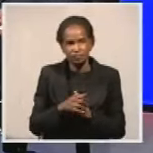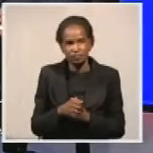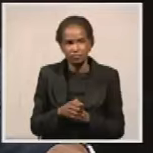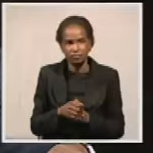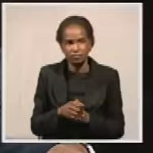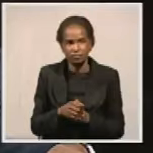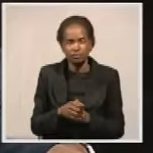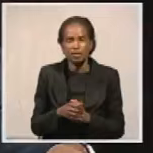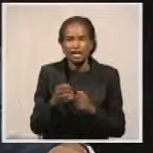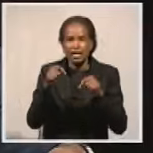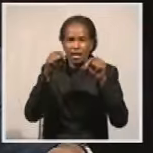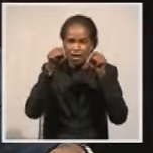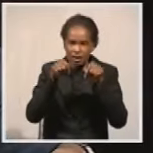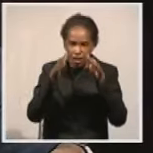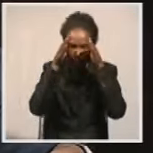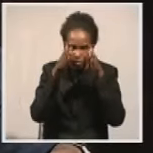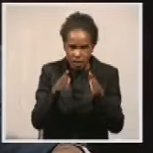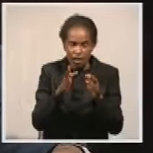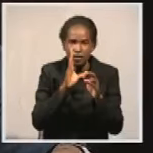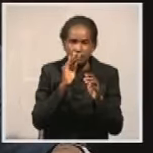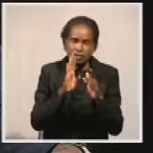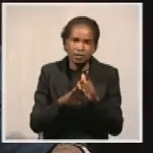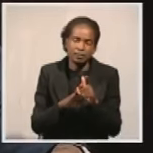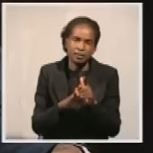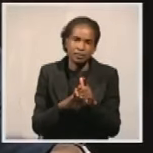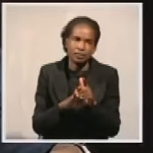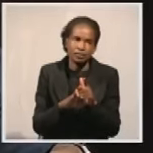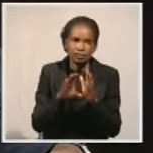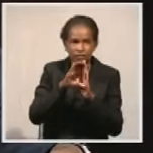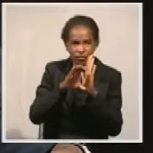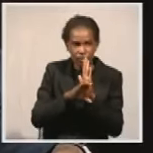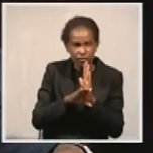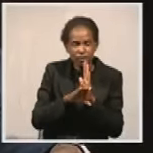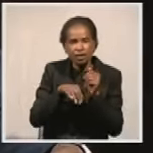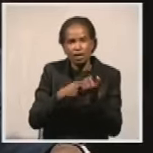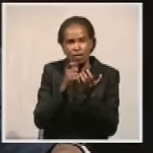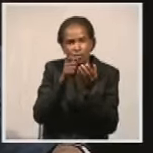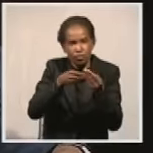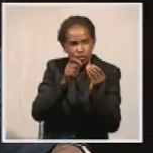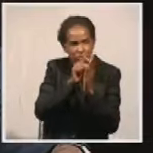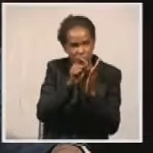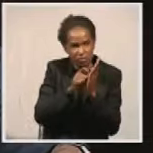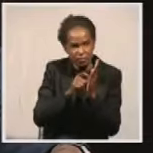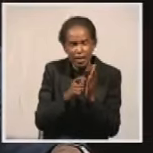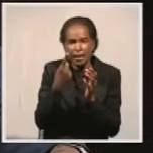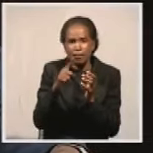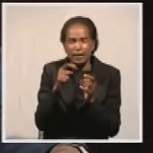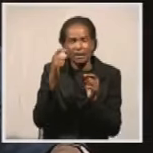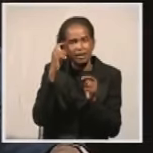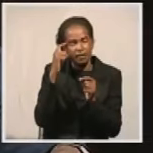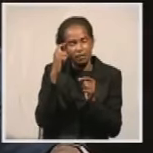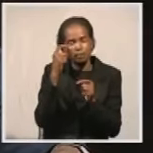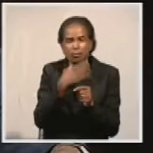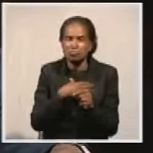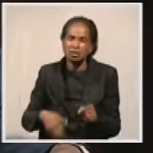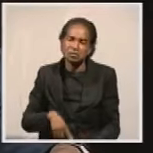we'll be focusing and talking about the constitution and the crafting of the document, but of course we are doing it at a very somber